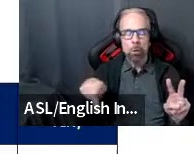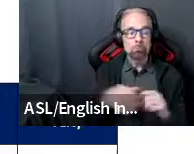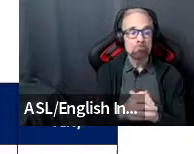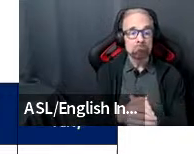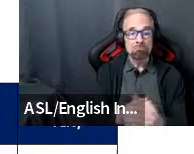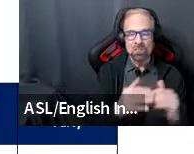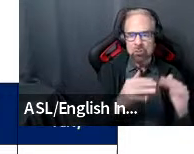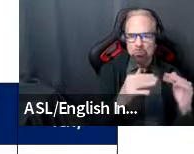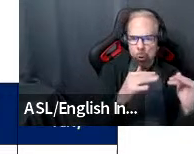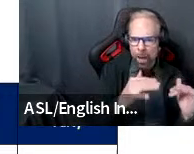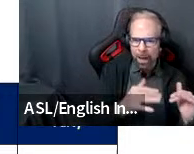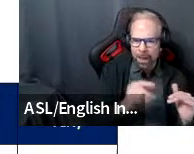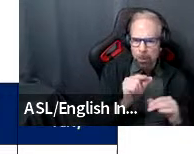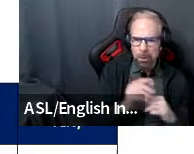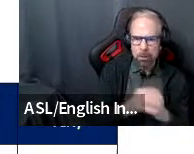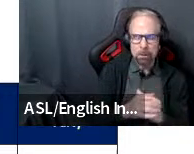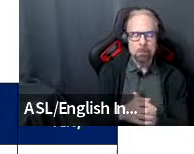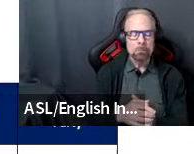down just a little bit.